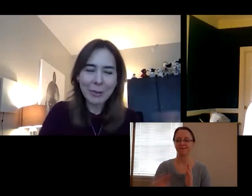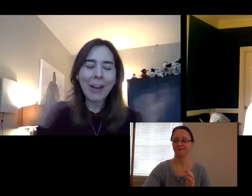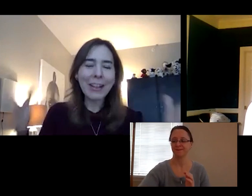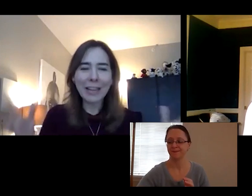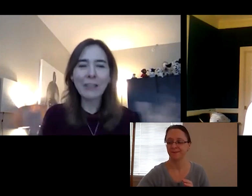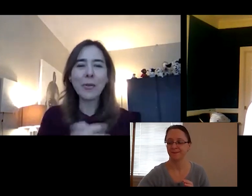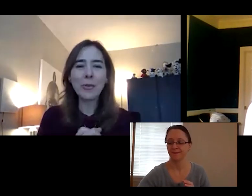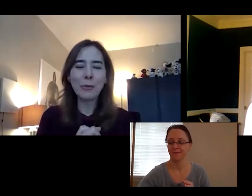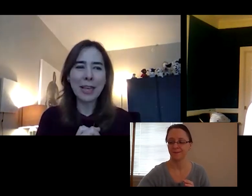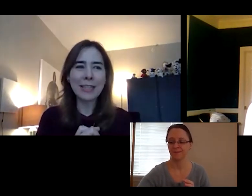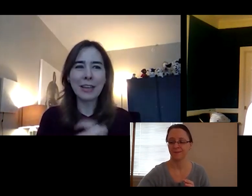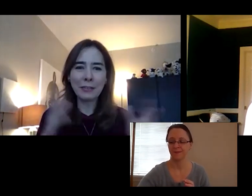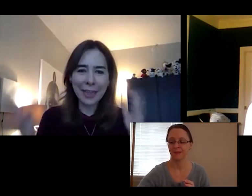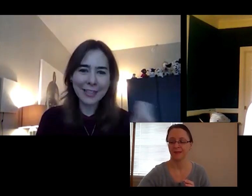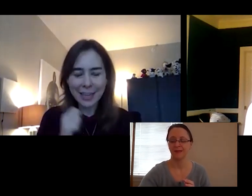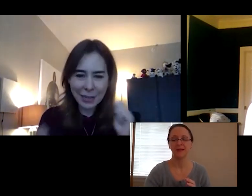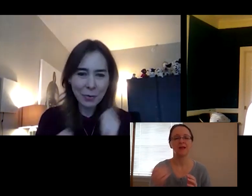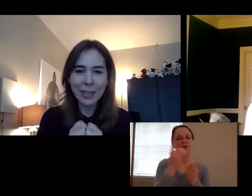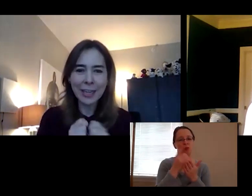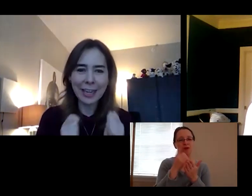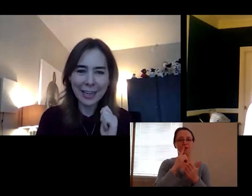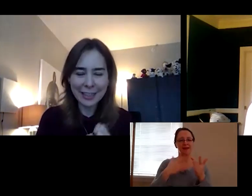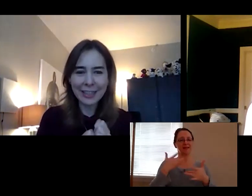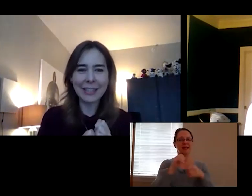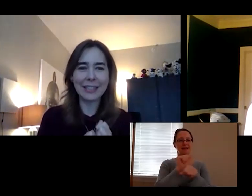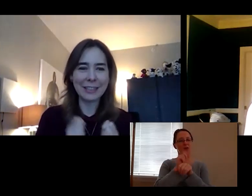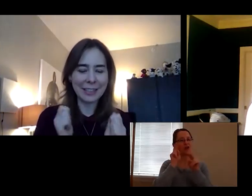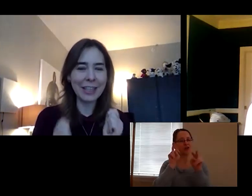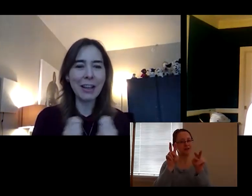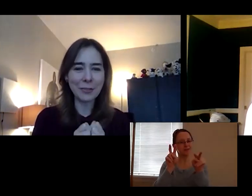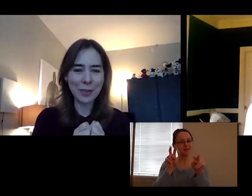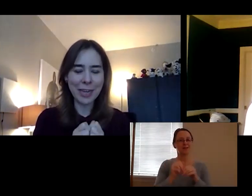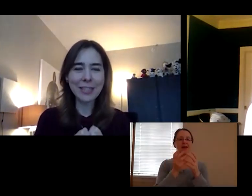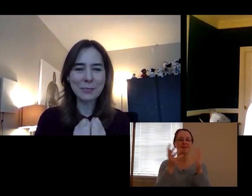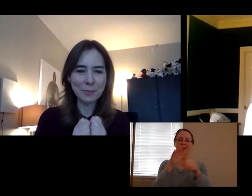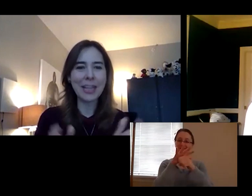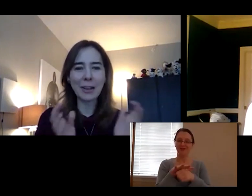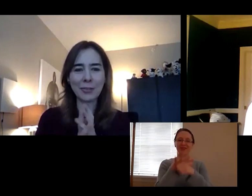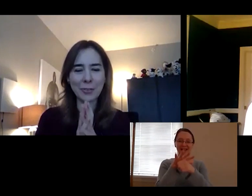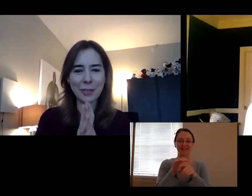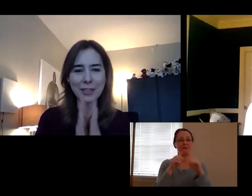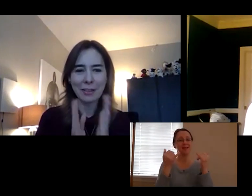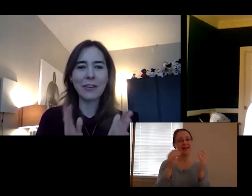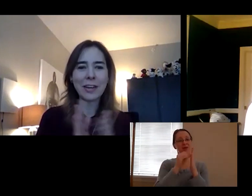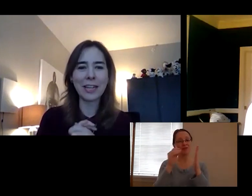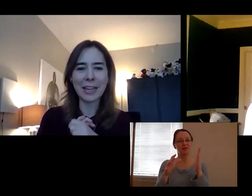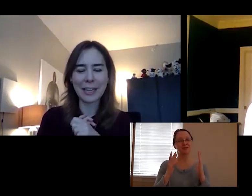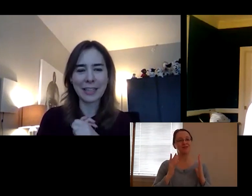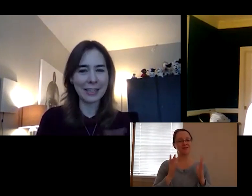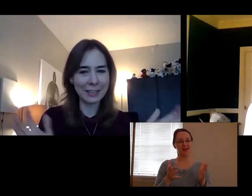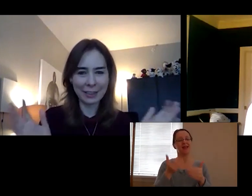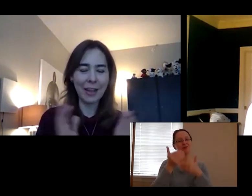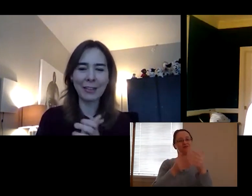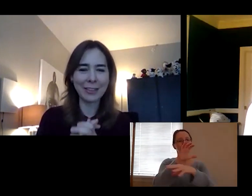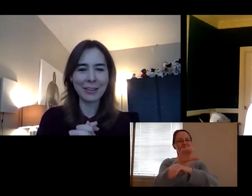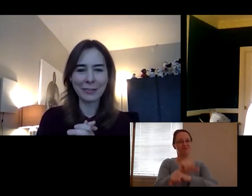we got like few weeks of exciting work and a lot of stress, but now the students are fine, and